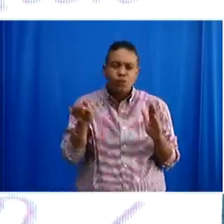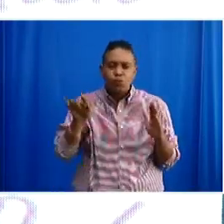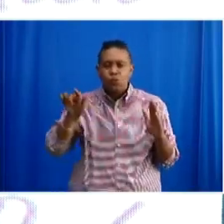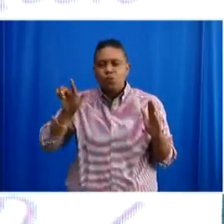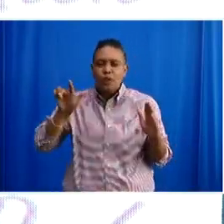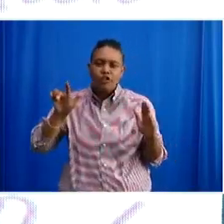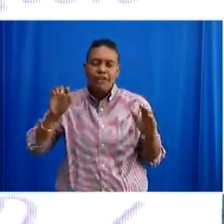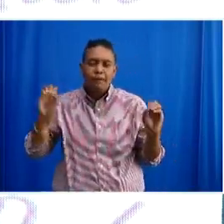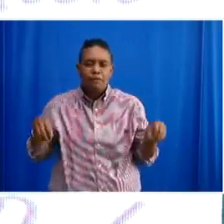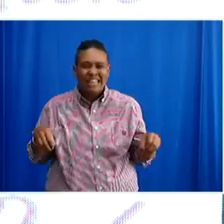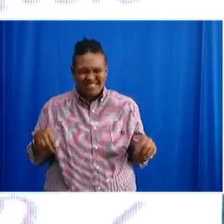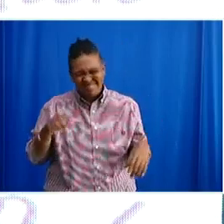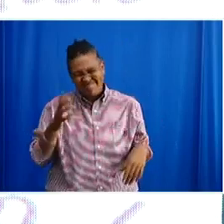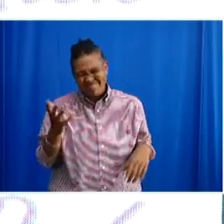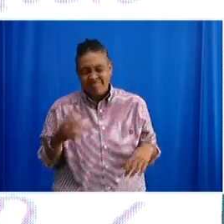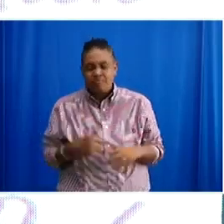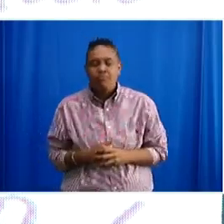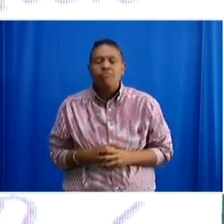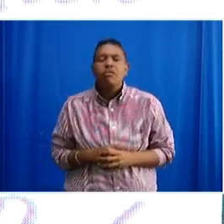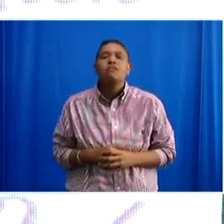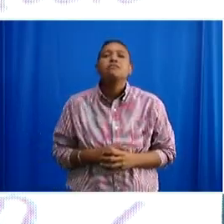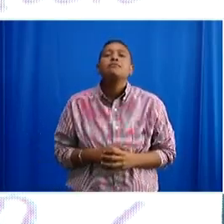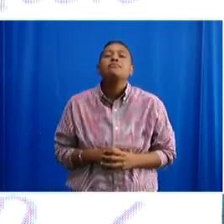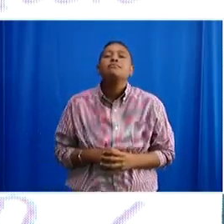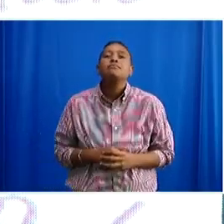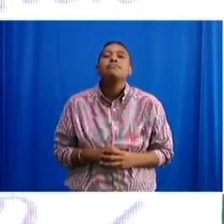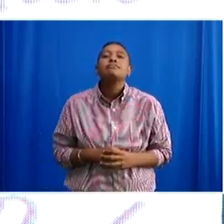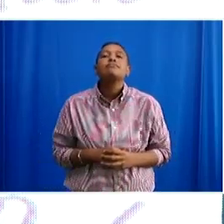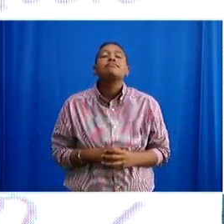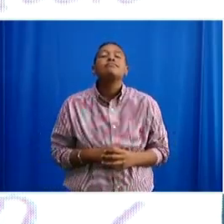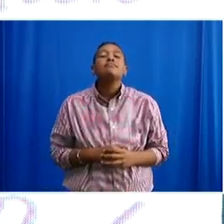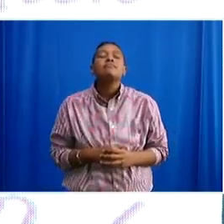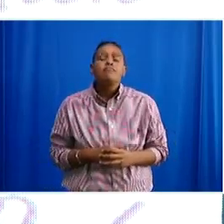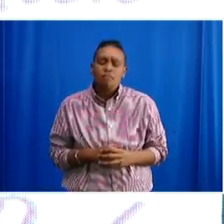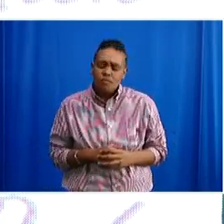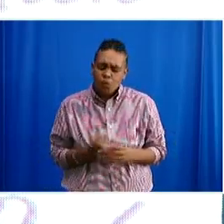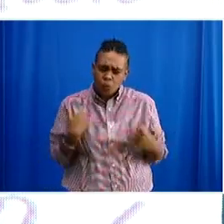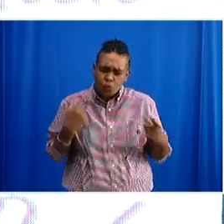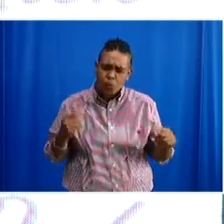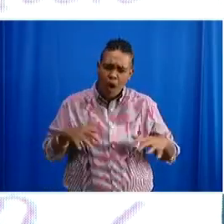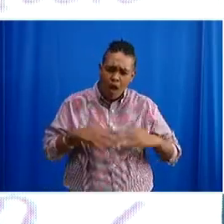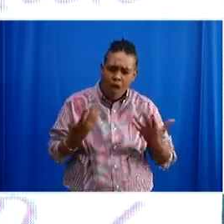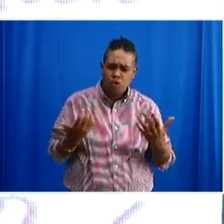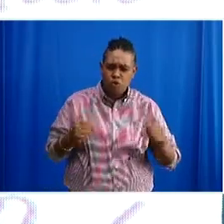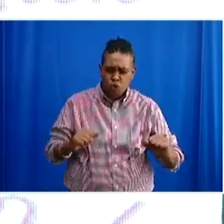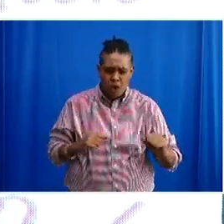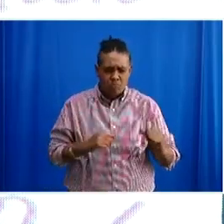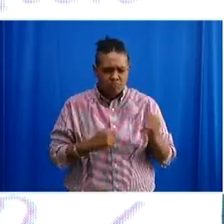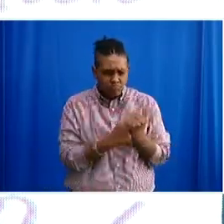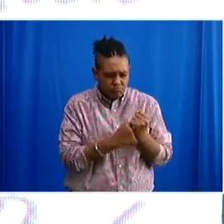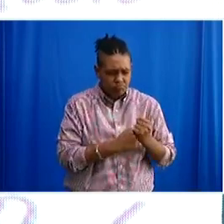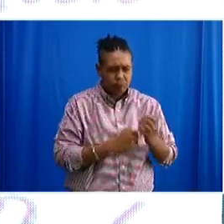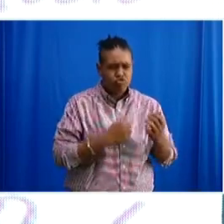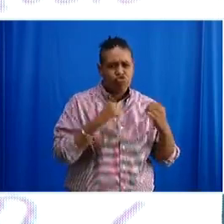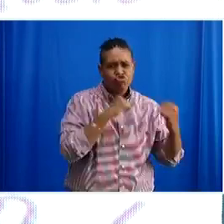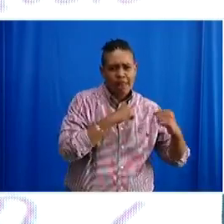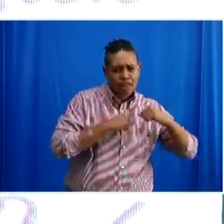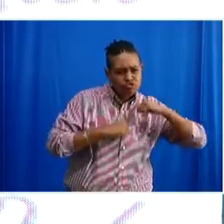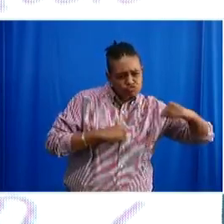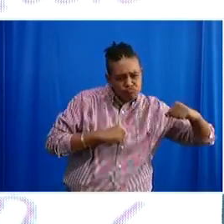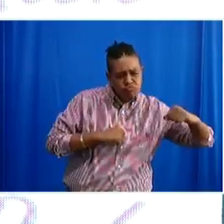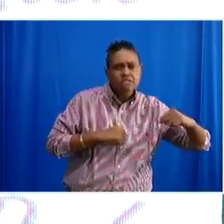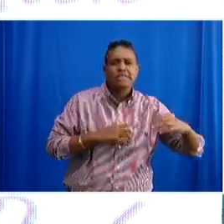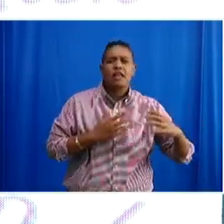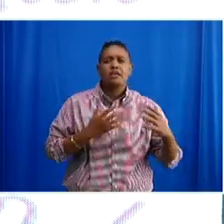Now, as much as we do on strengthening resilience and on mitigating